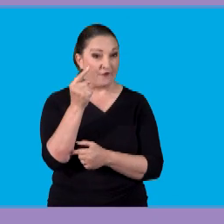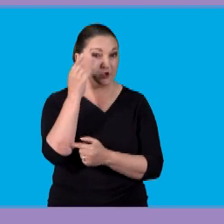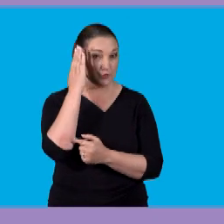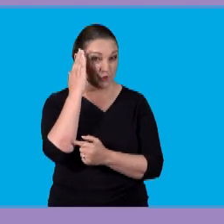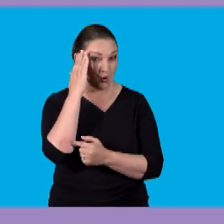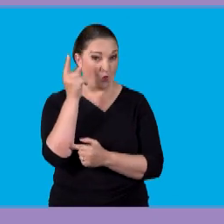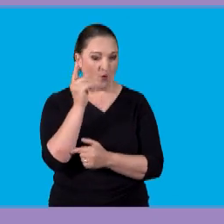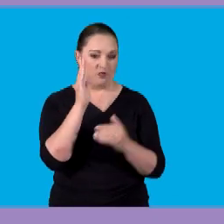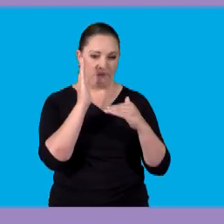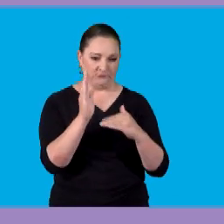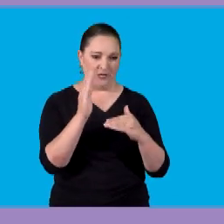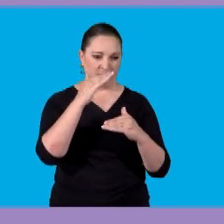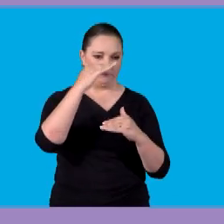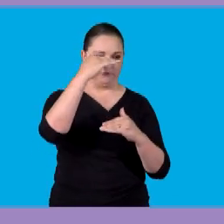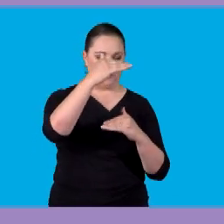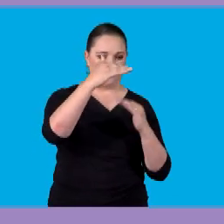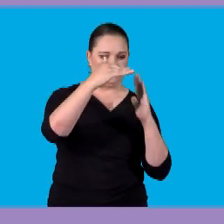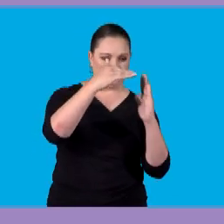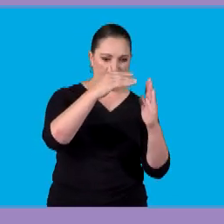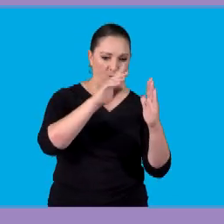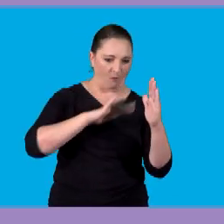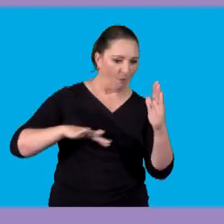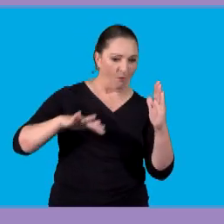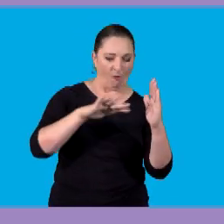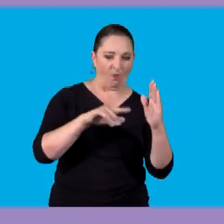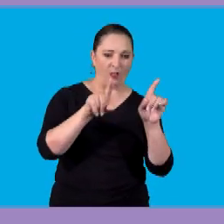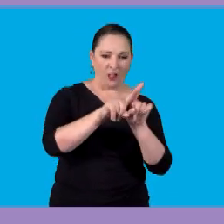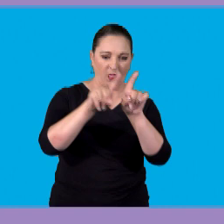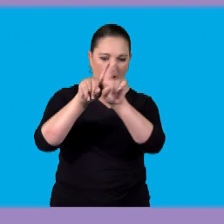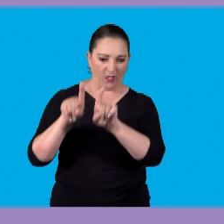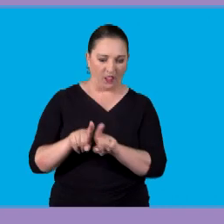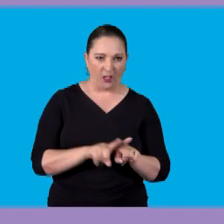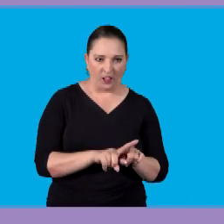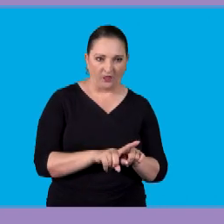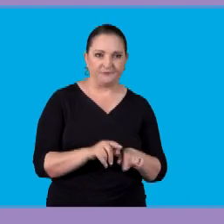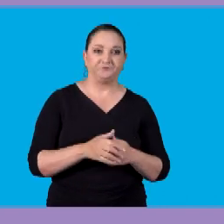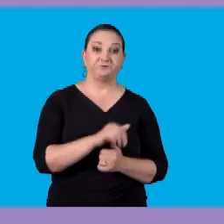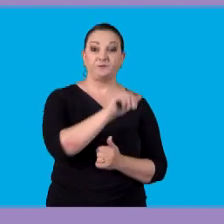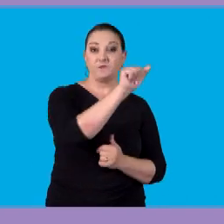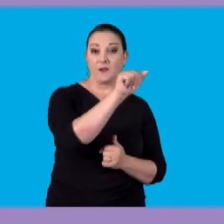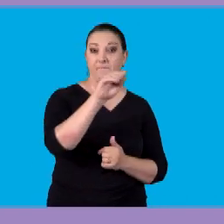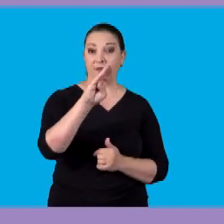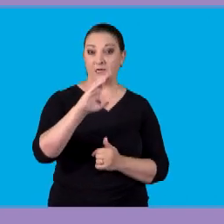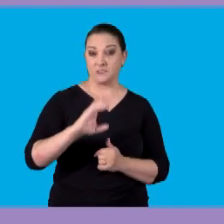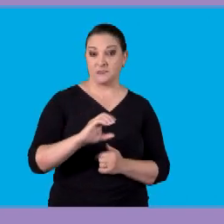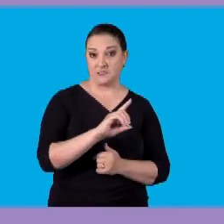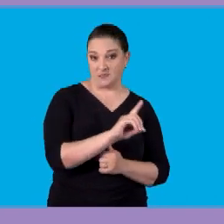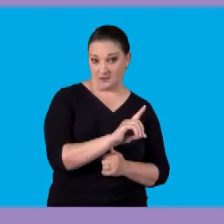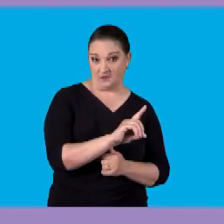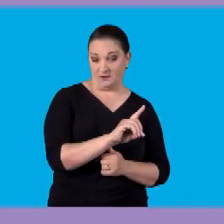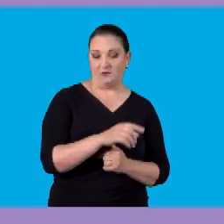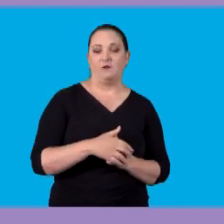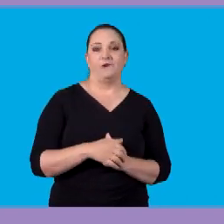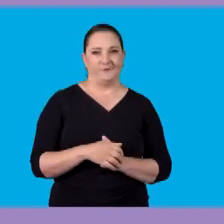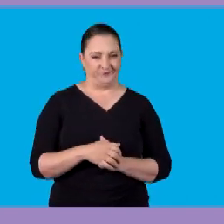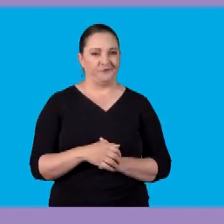we know is that all of the sides are equal. So if we label the square that we have drawn here is A, B,